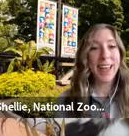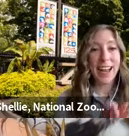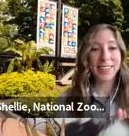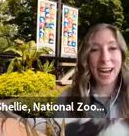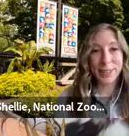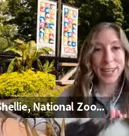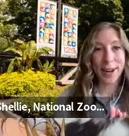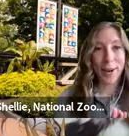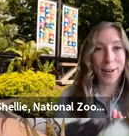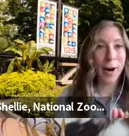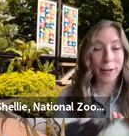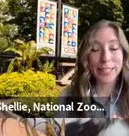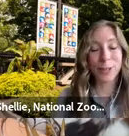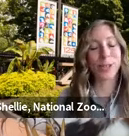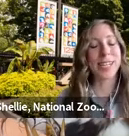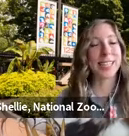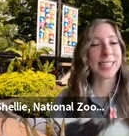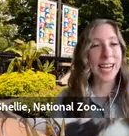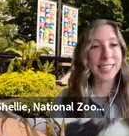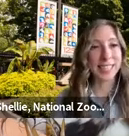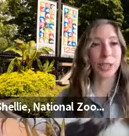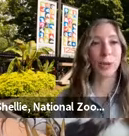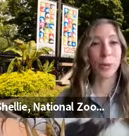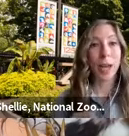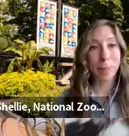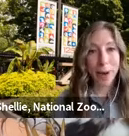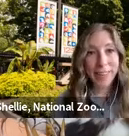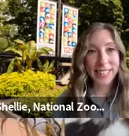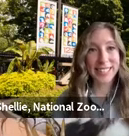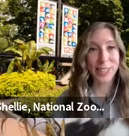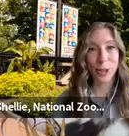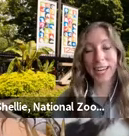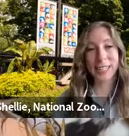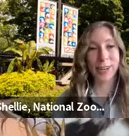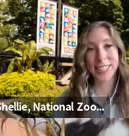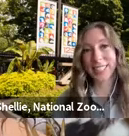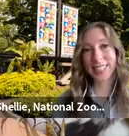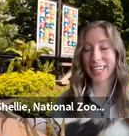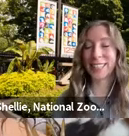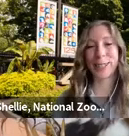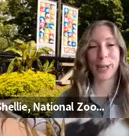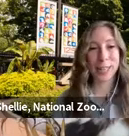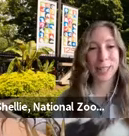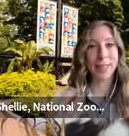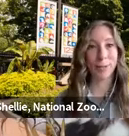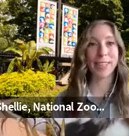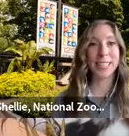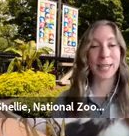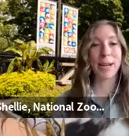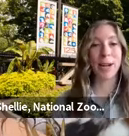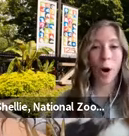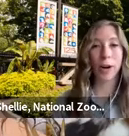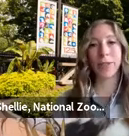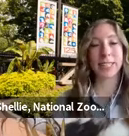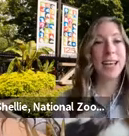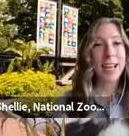pocket, and allows all of our researchers and scientists to apply these tracking devices that, again, don't hurt them, and then release